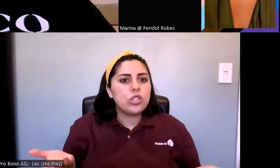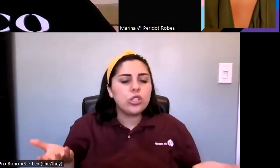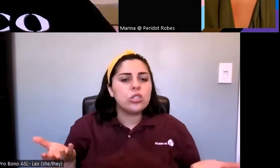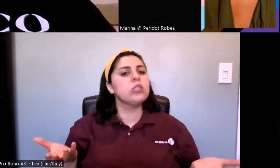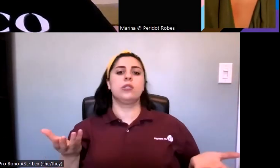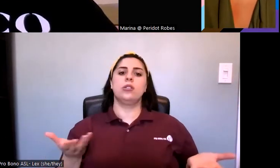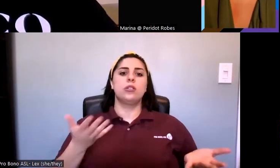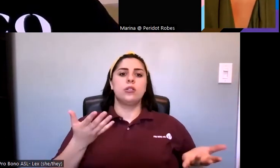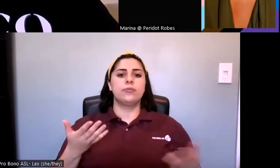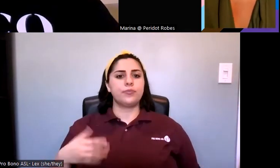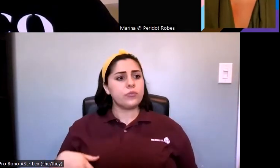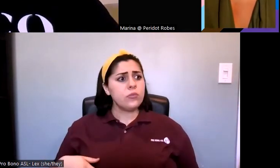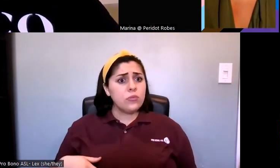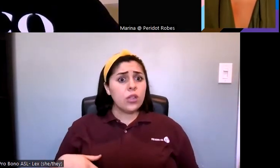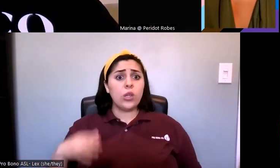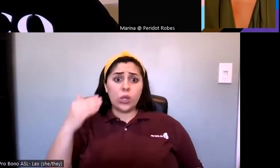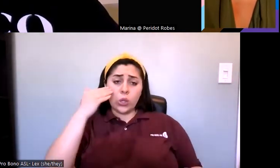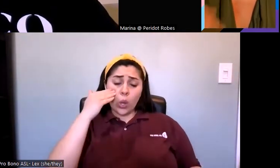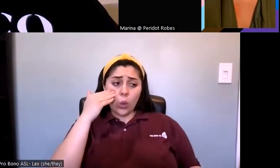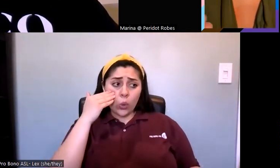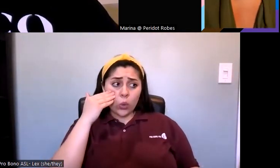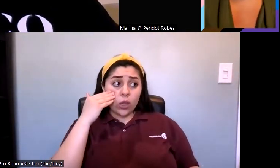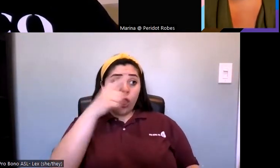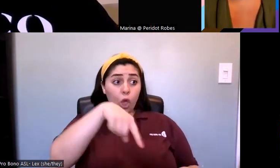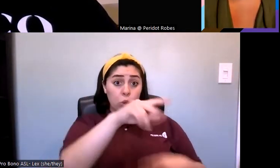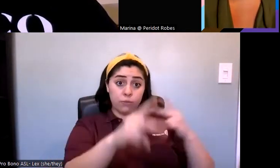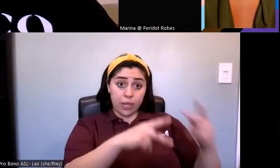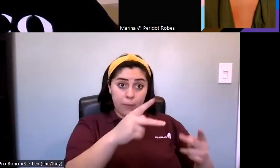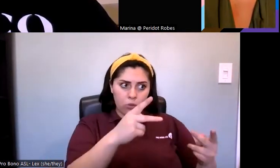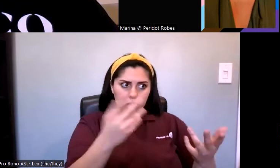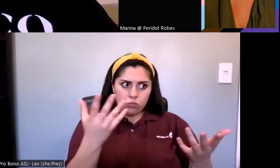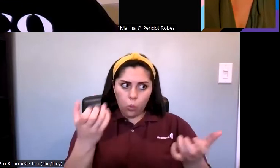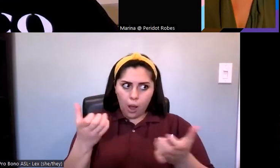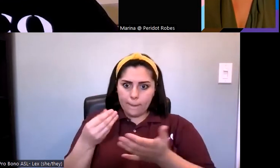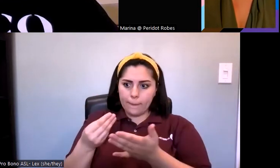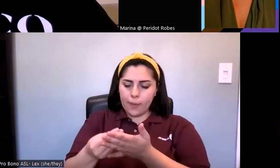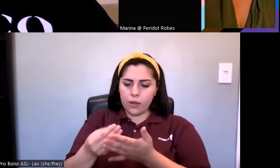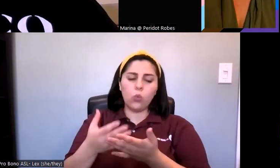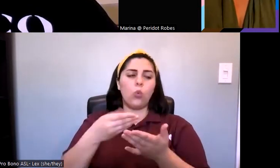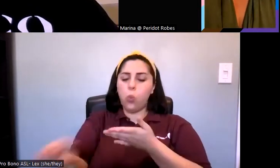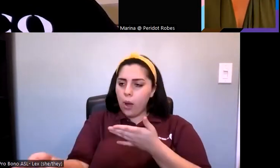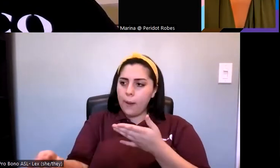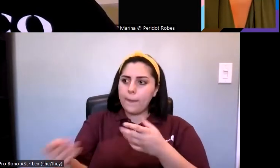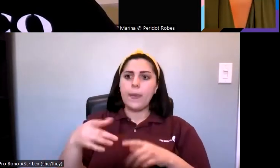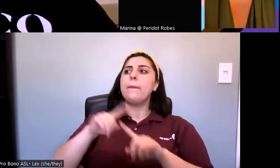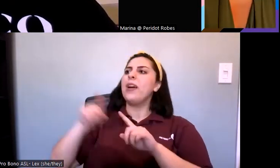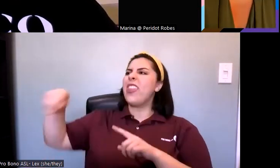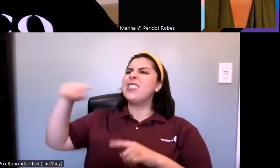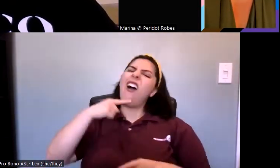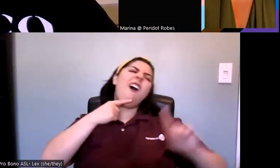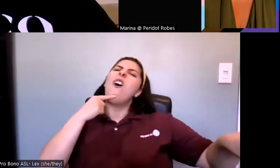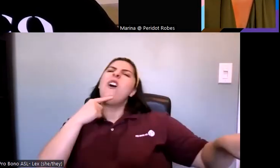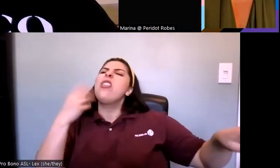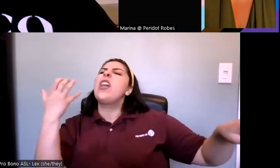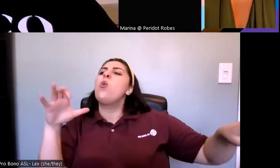that extended plus sizes are treated, and then blame them for it, and they'll blame themselves.